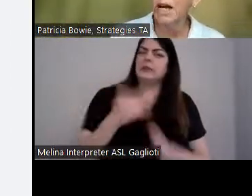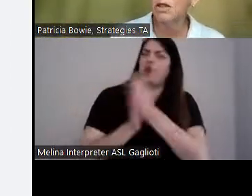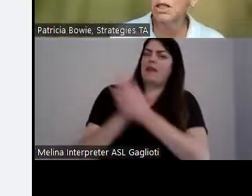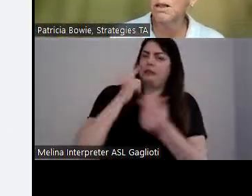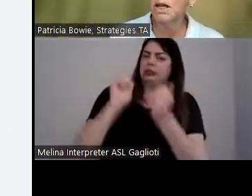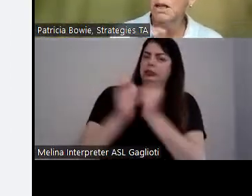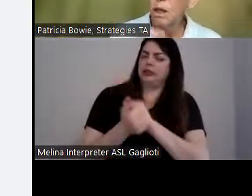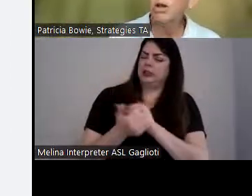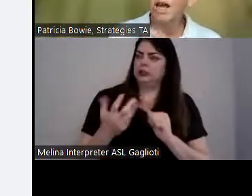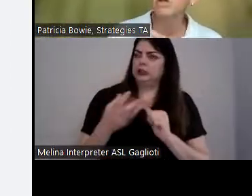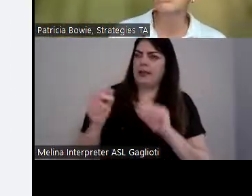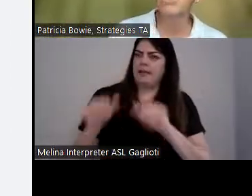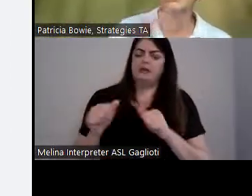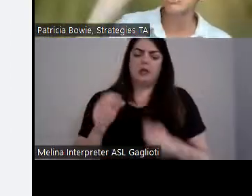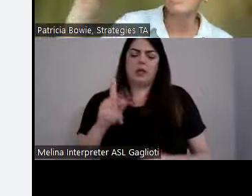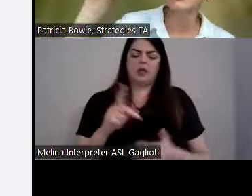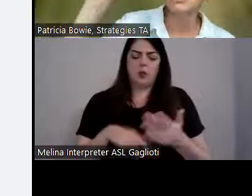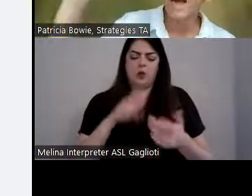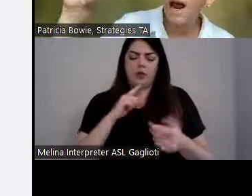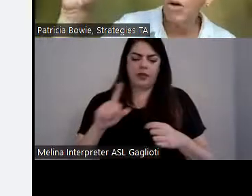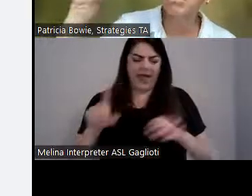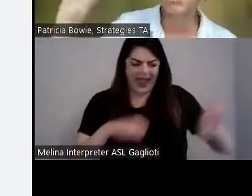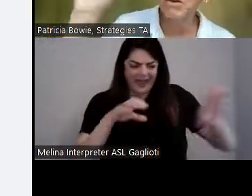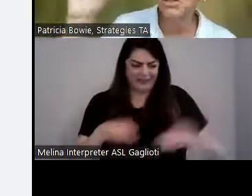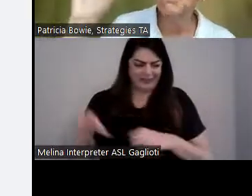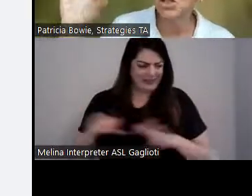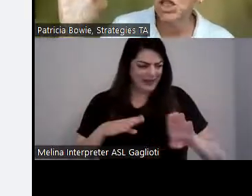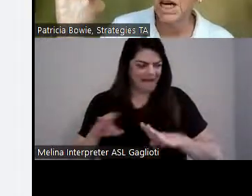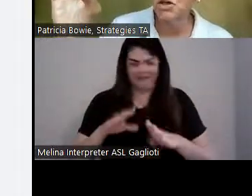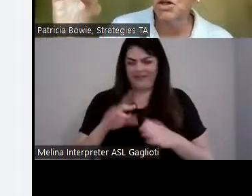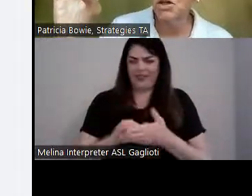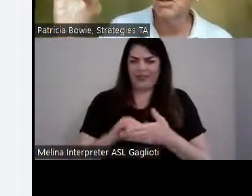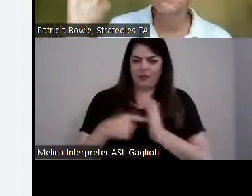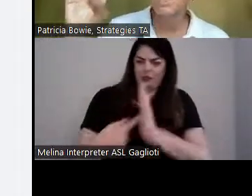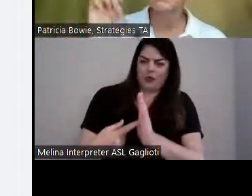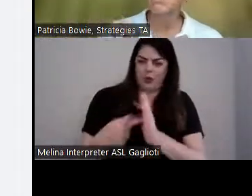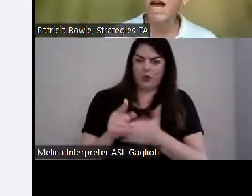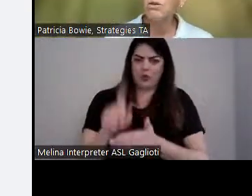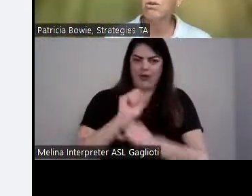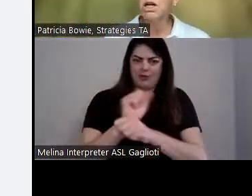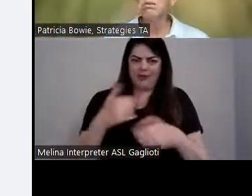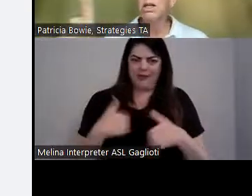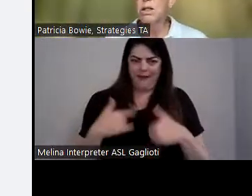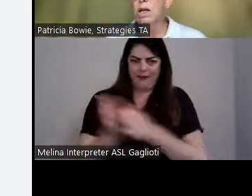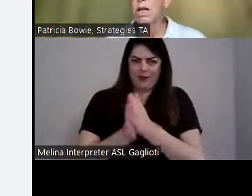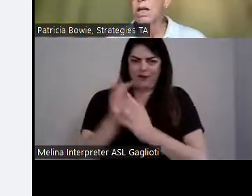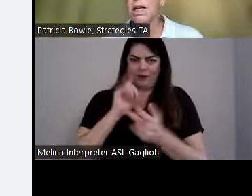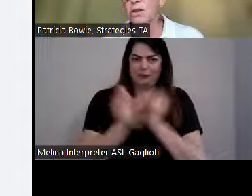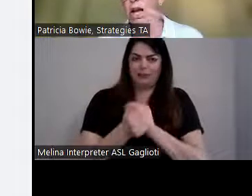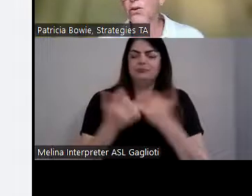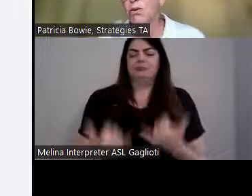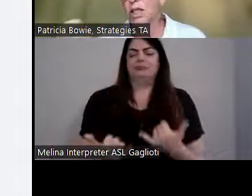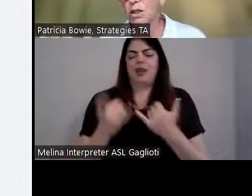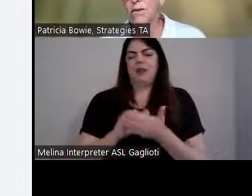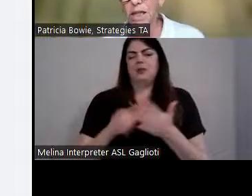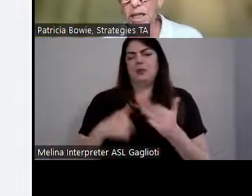and actions that would let you know that you actually have motivation for change, right? So that's what we're going to be doing in that